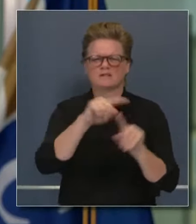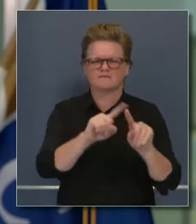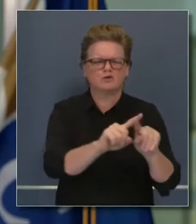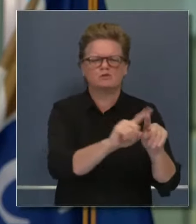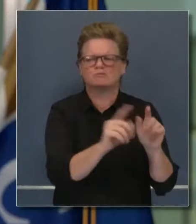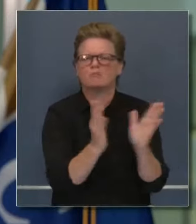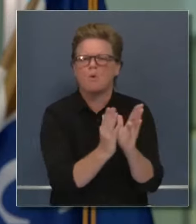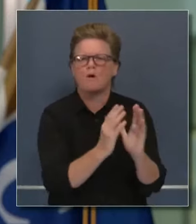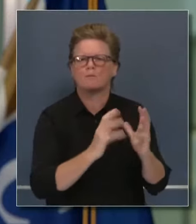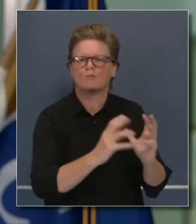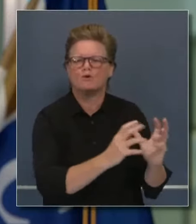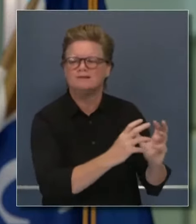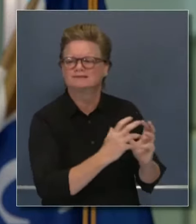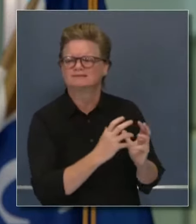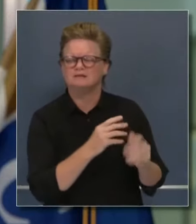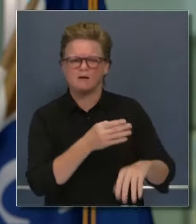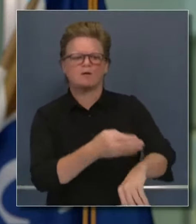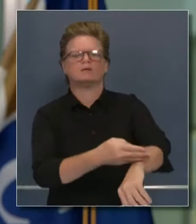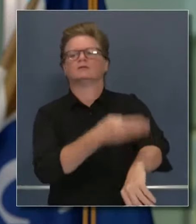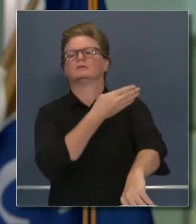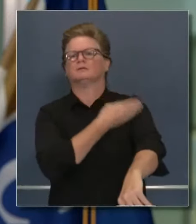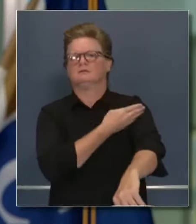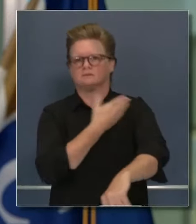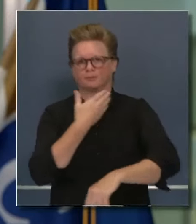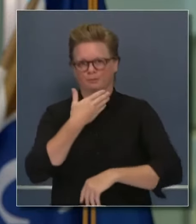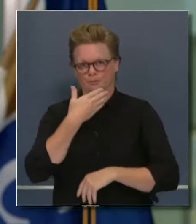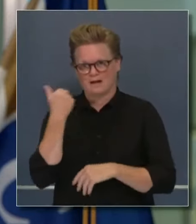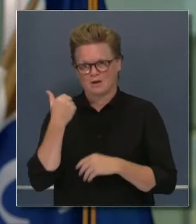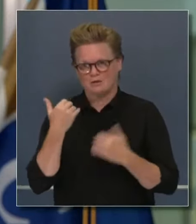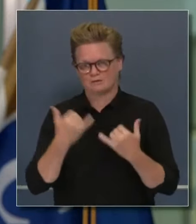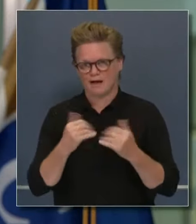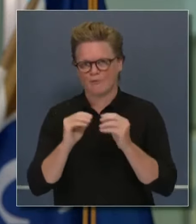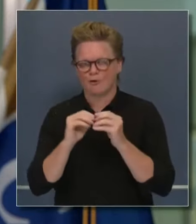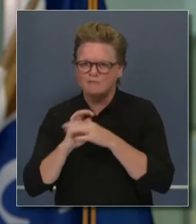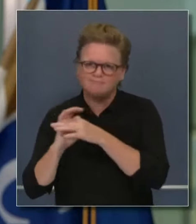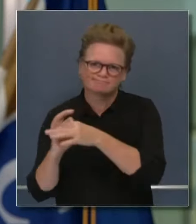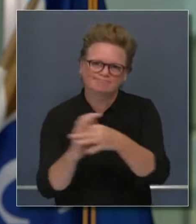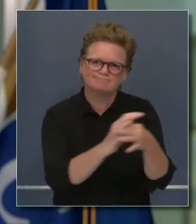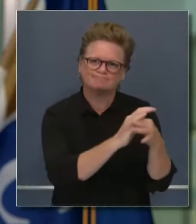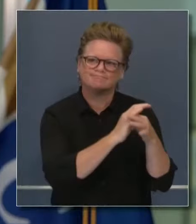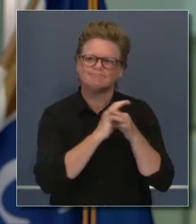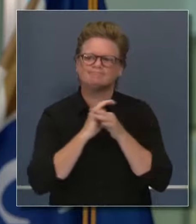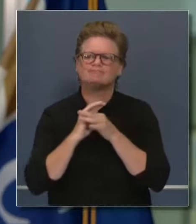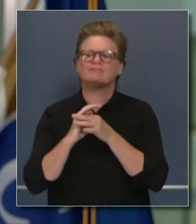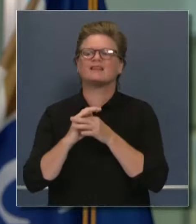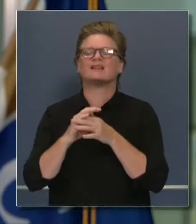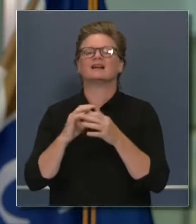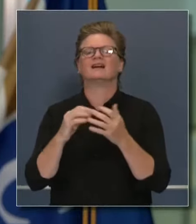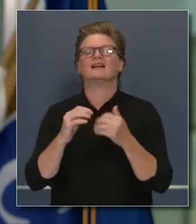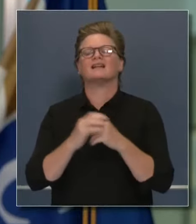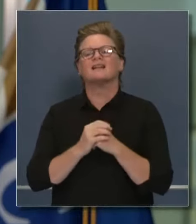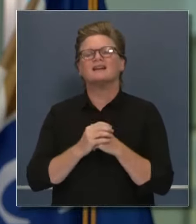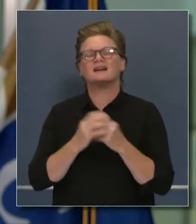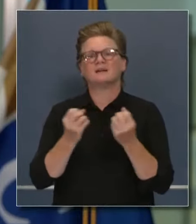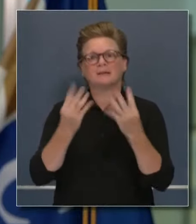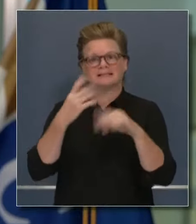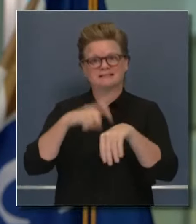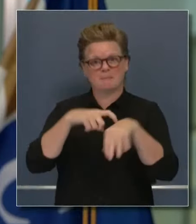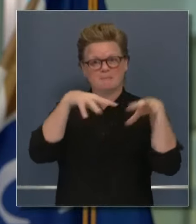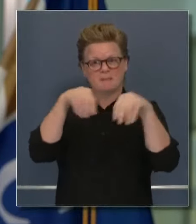space. The time and the total number of incidences has so